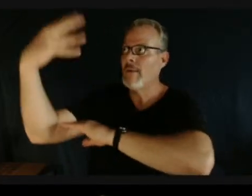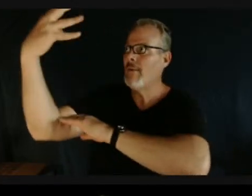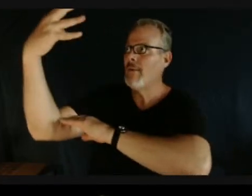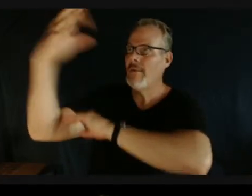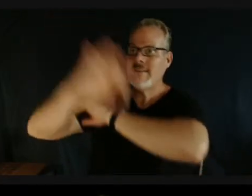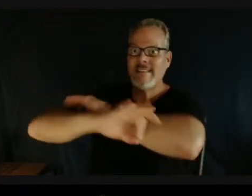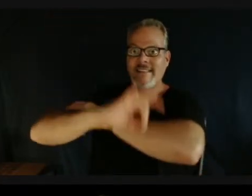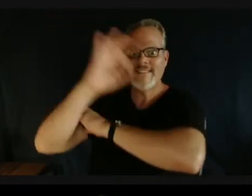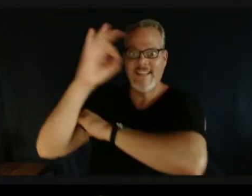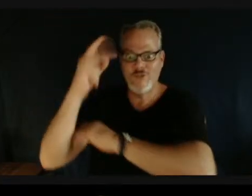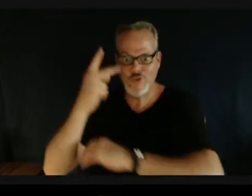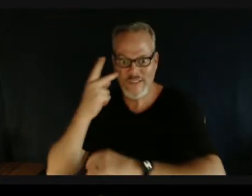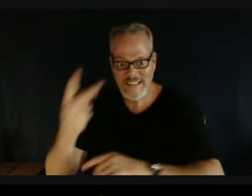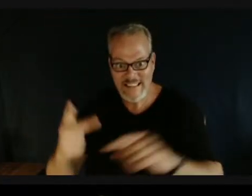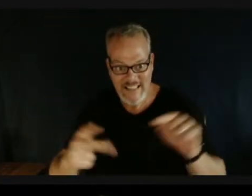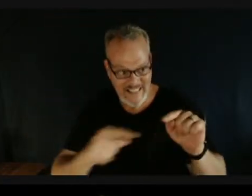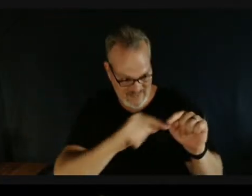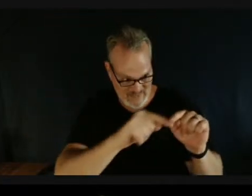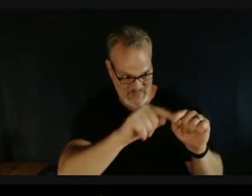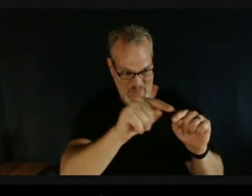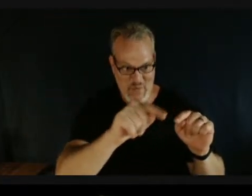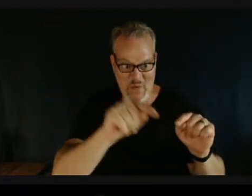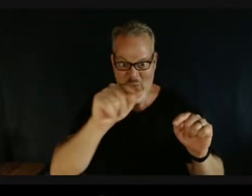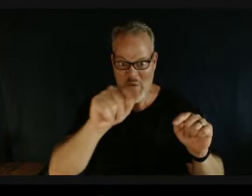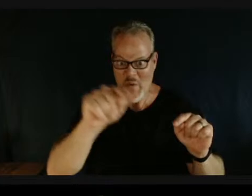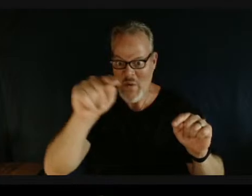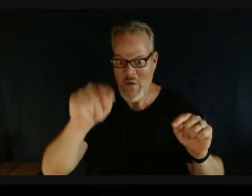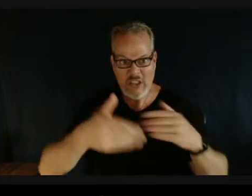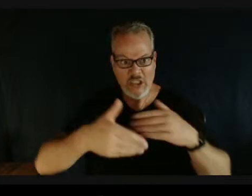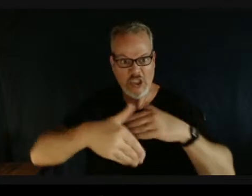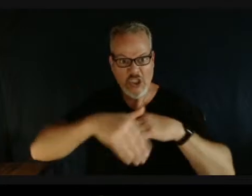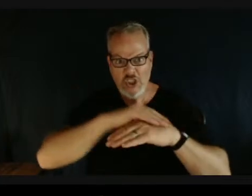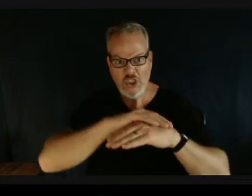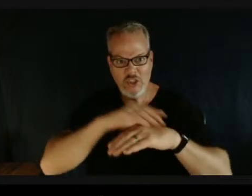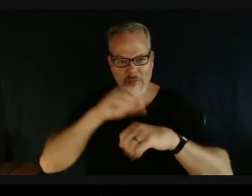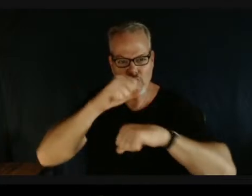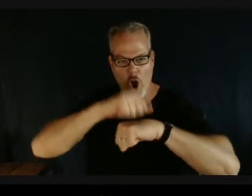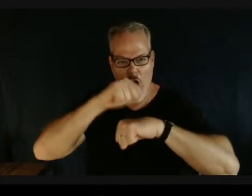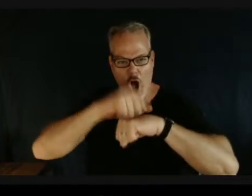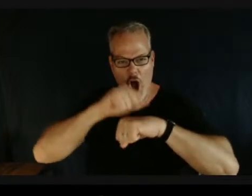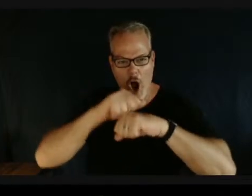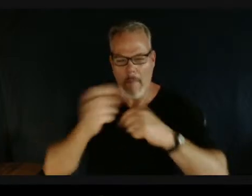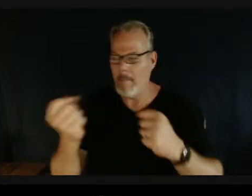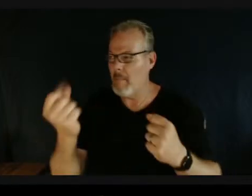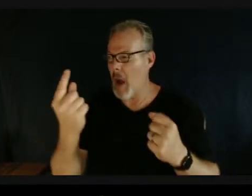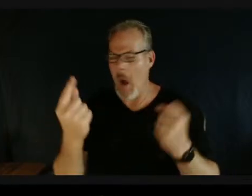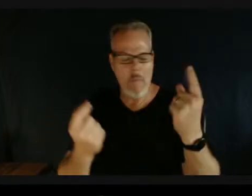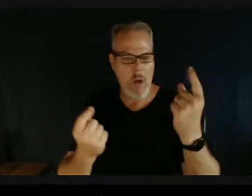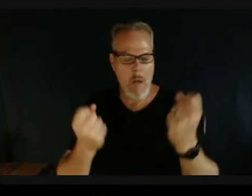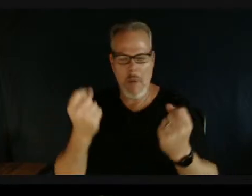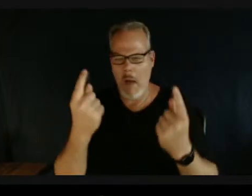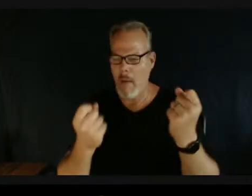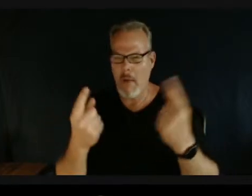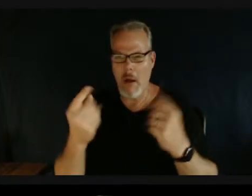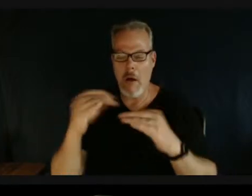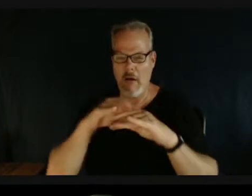up the wall we're starting to have deposits of tephra from all this fountaining events, right? Not quite up to the upper edge yet, but it's